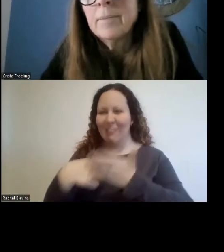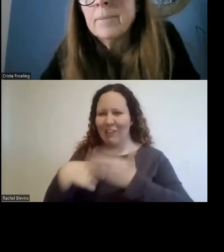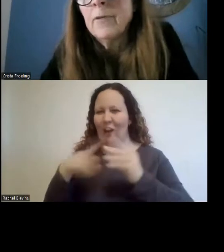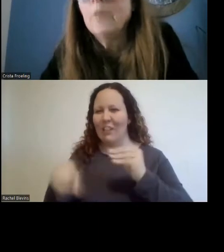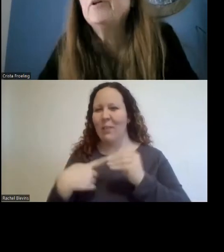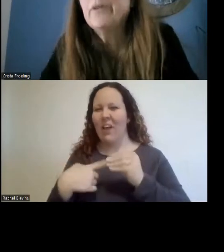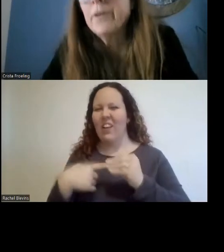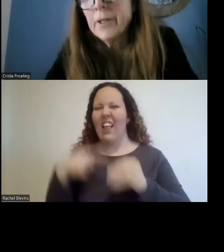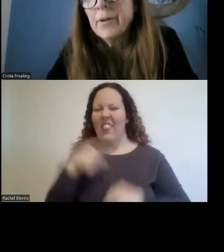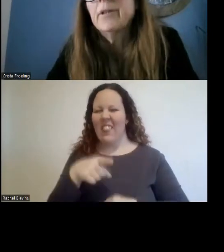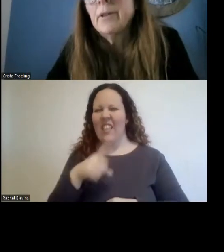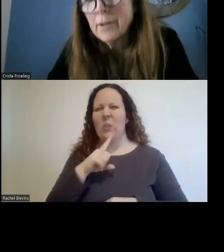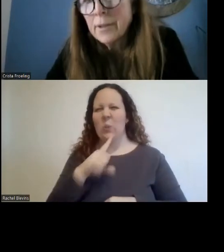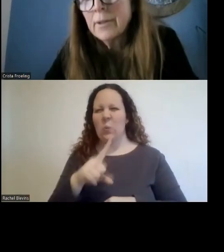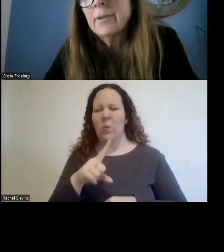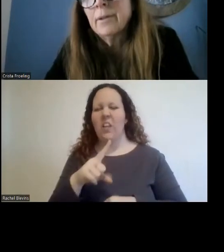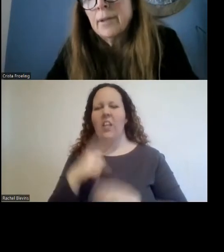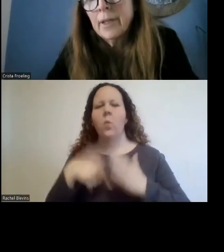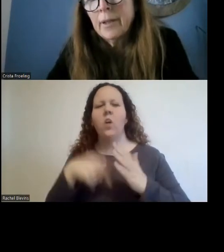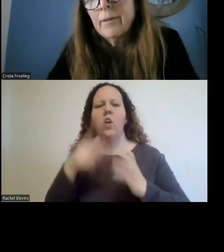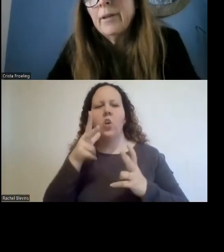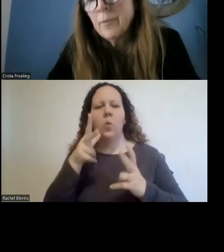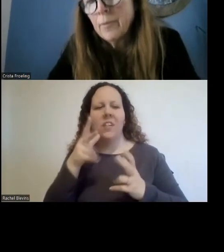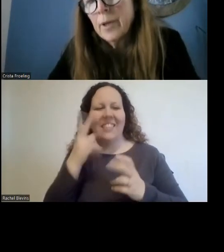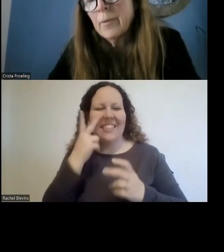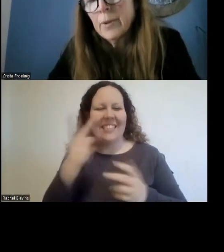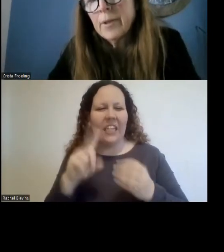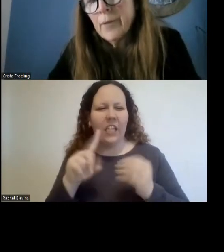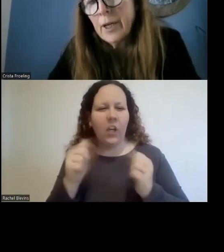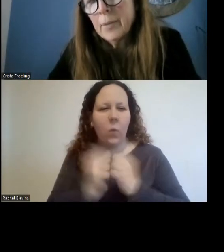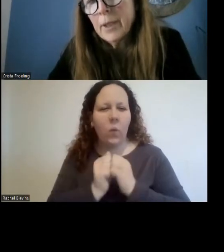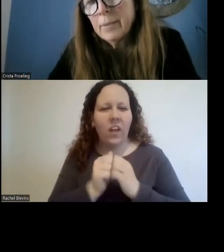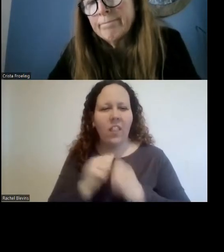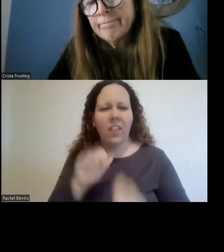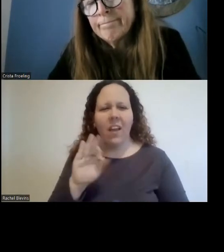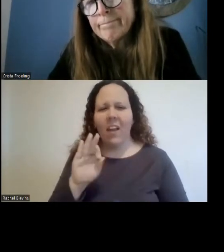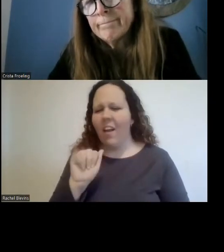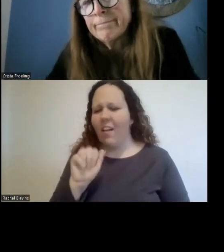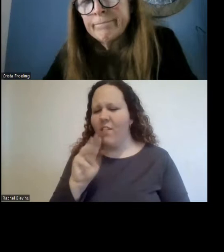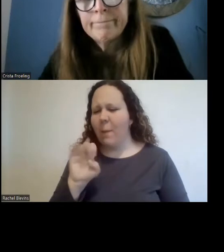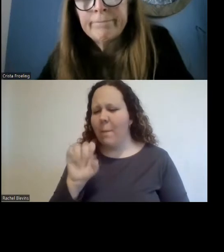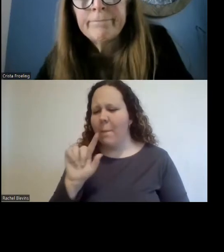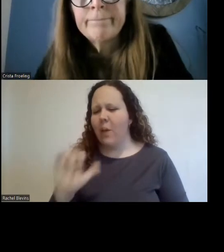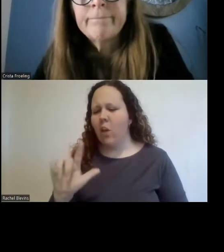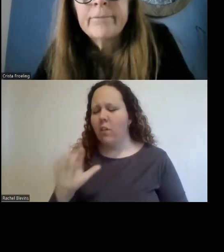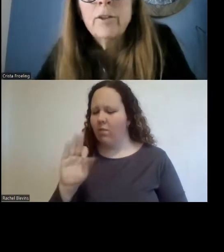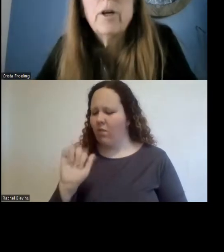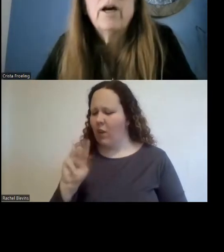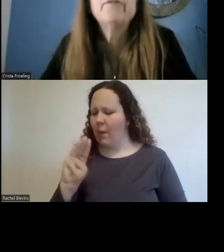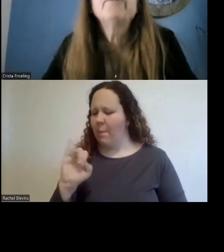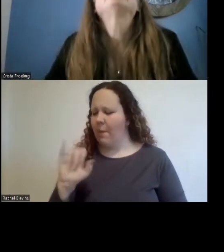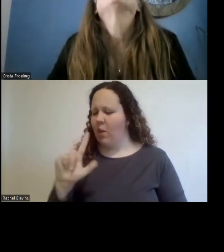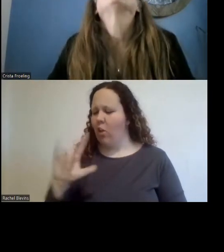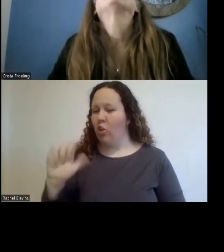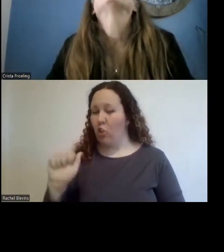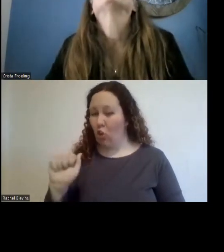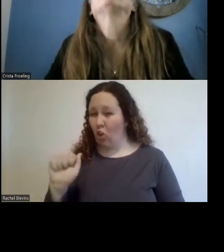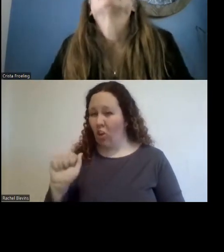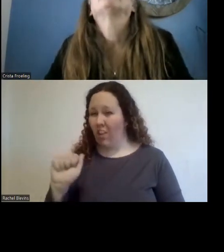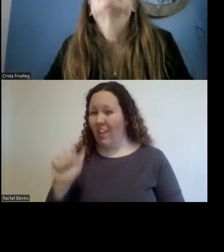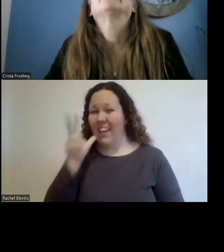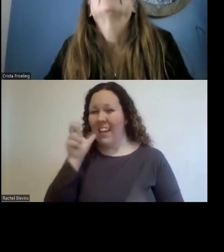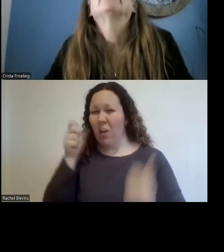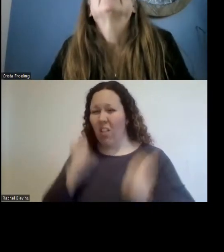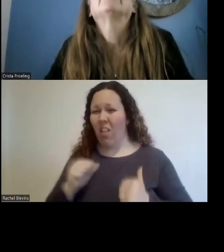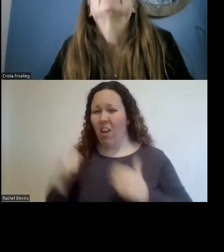familial hearing loss, that runs in the family. I think they also call